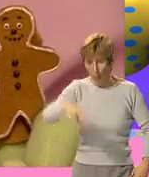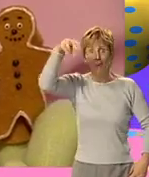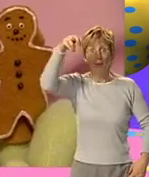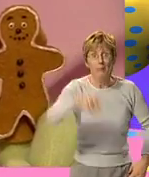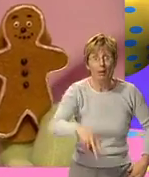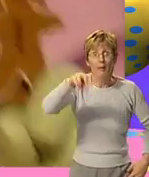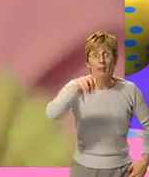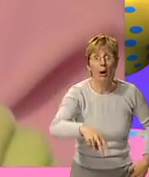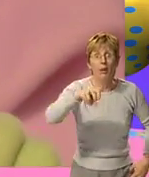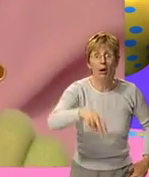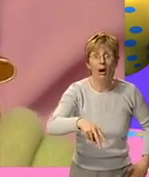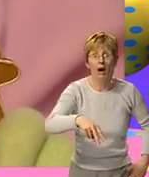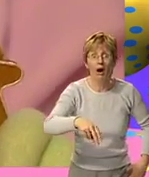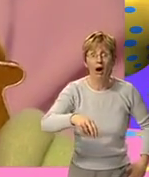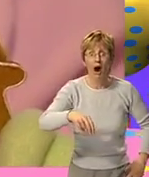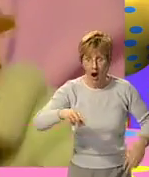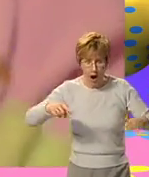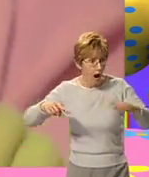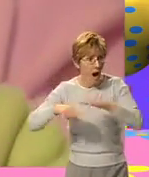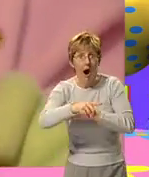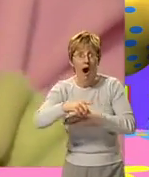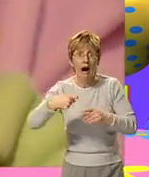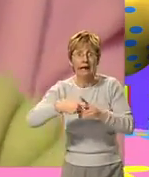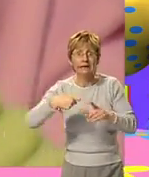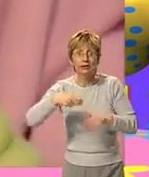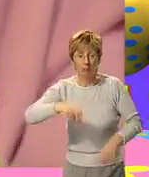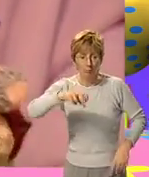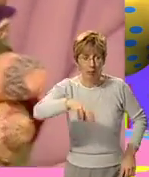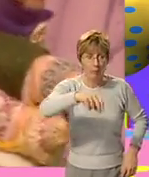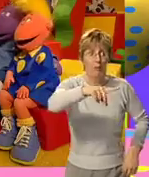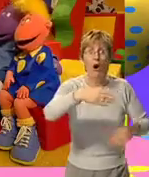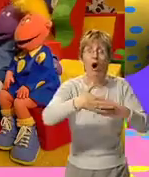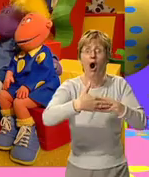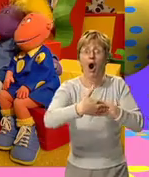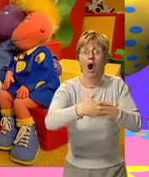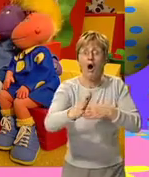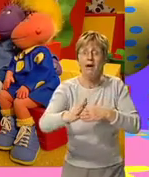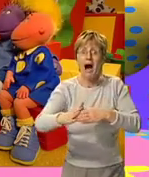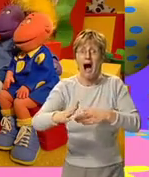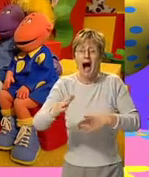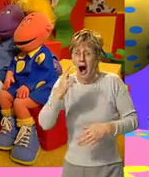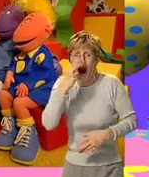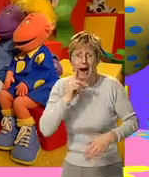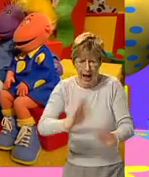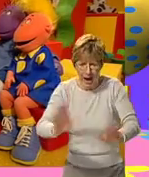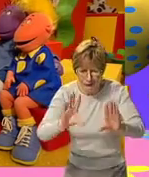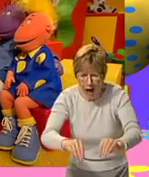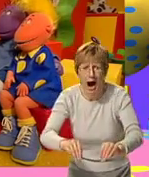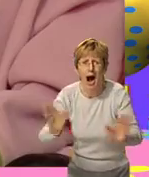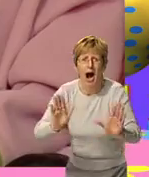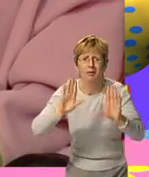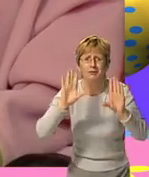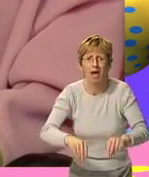Then he hopped out of the oven, ran across the kitchen, and out of the open door. Stop! Cried the little old